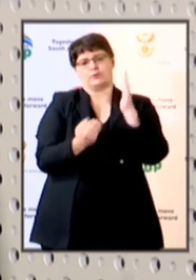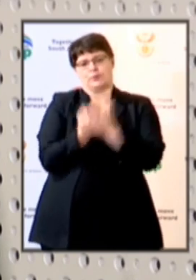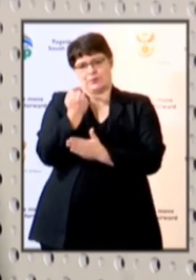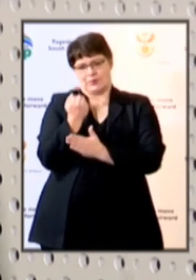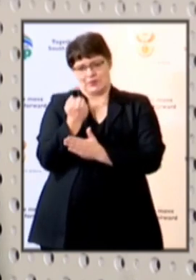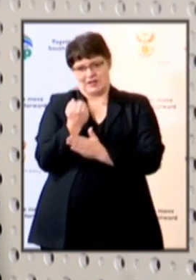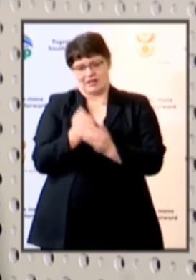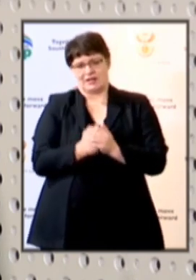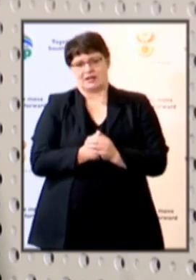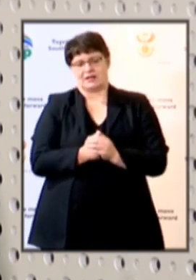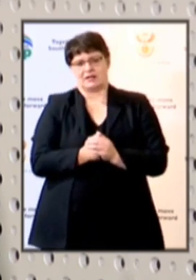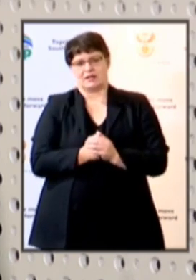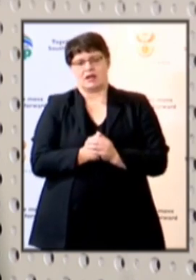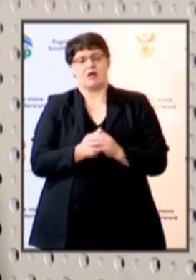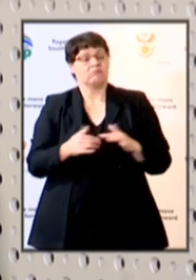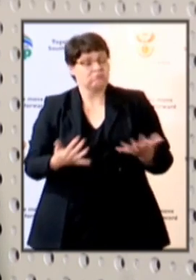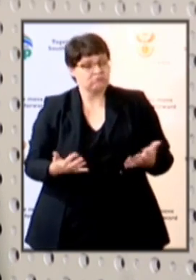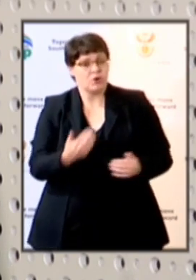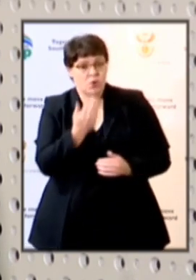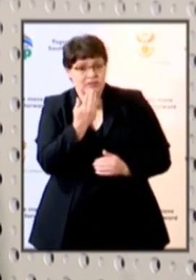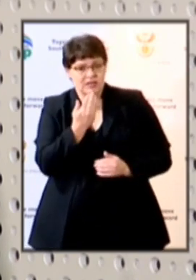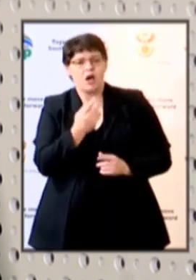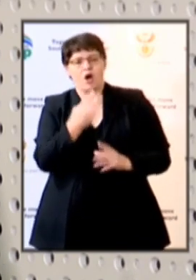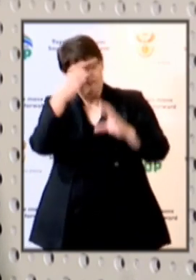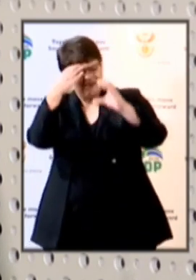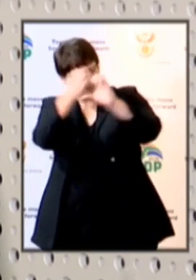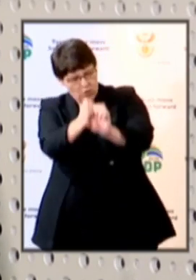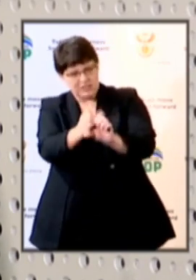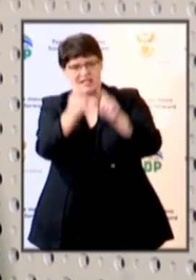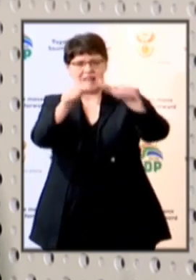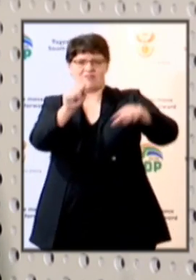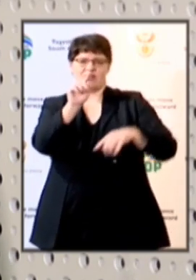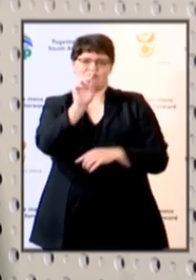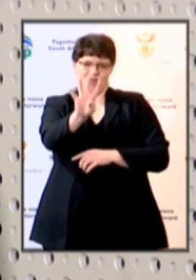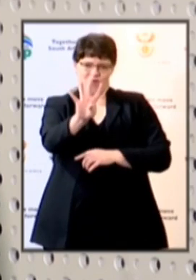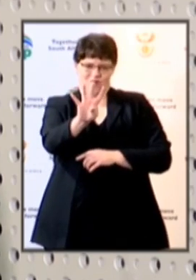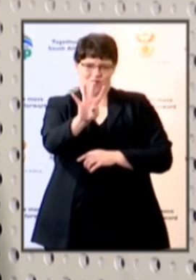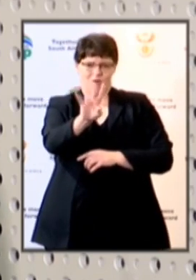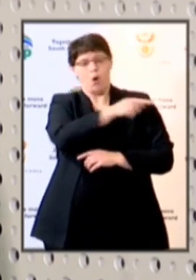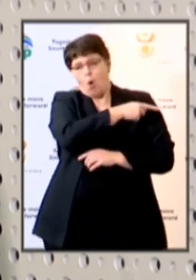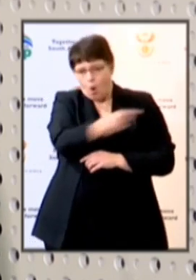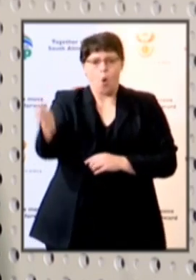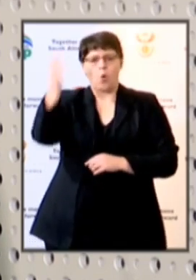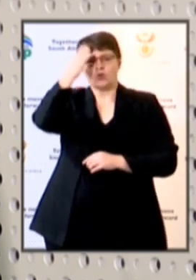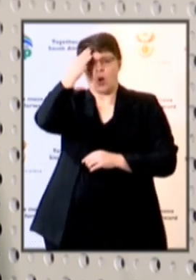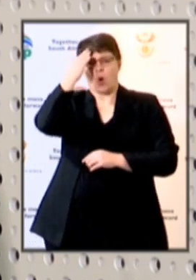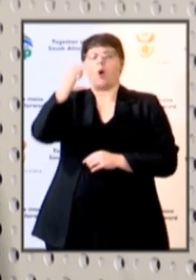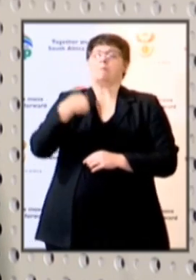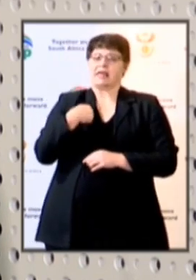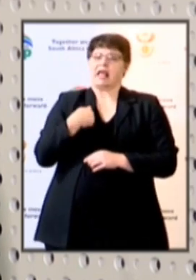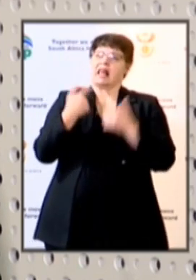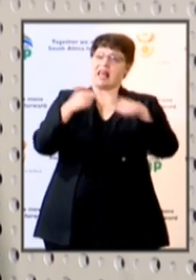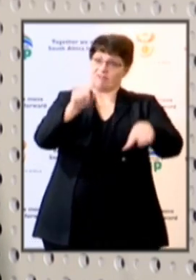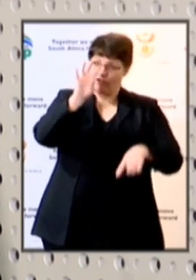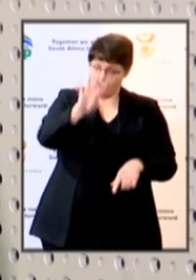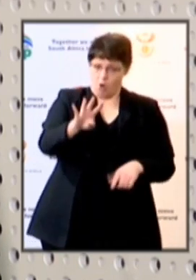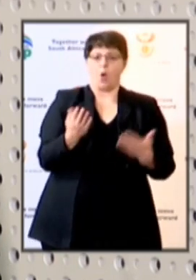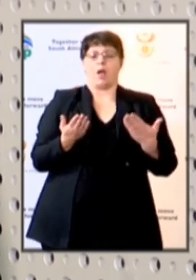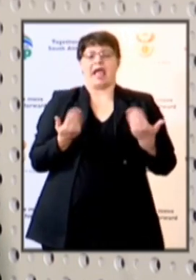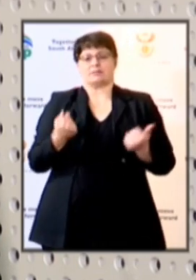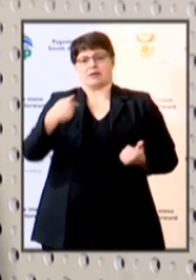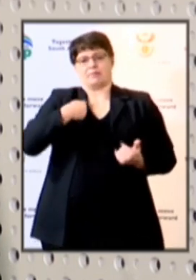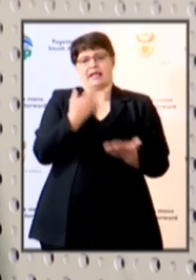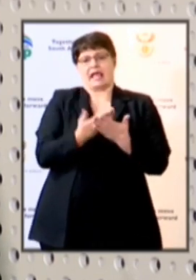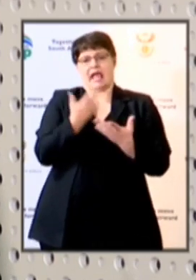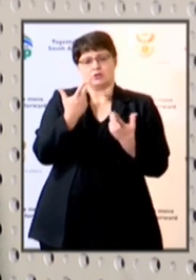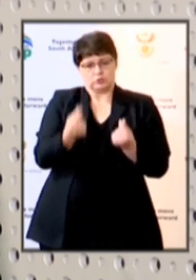apply, particularly in respect of level four, so that everybody knows for level four what is expected. So the feedback we're seeking